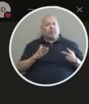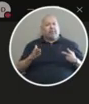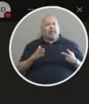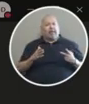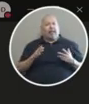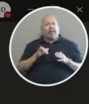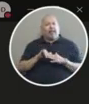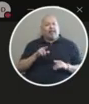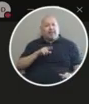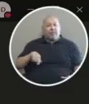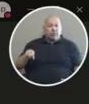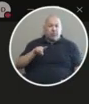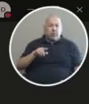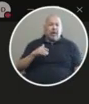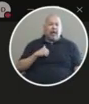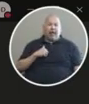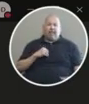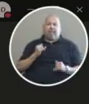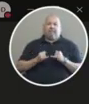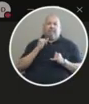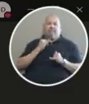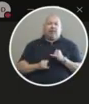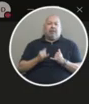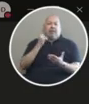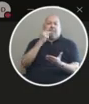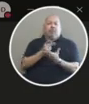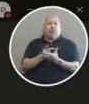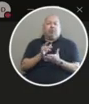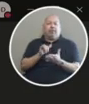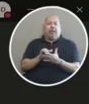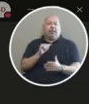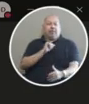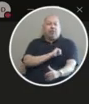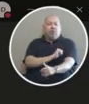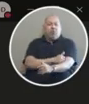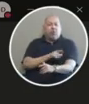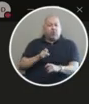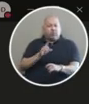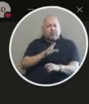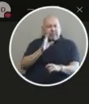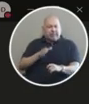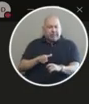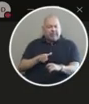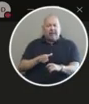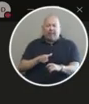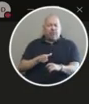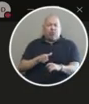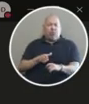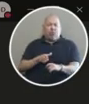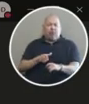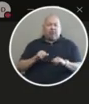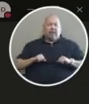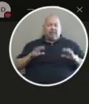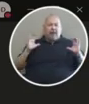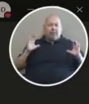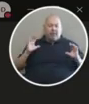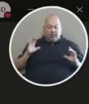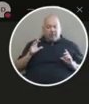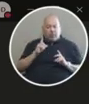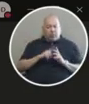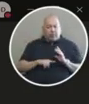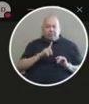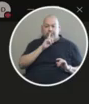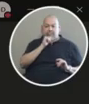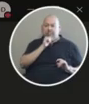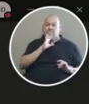over which you have final authority, and that is authority you should never cede. What was